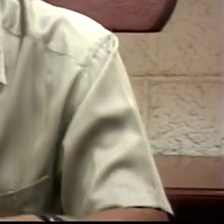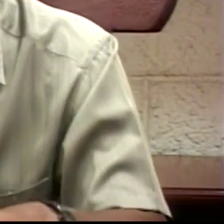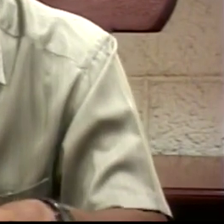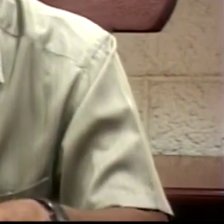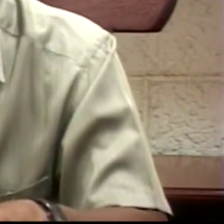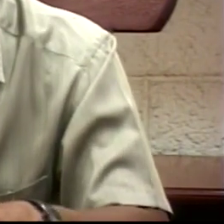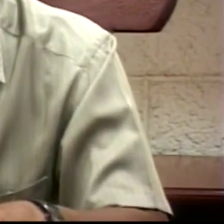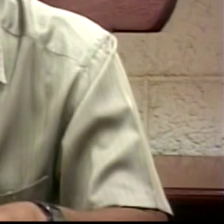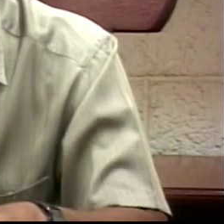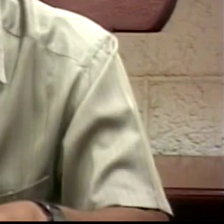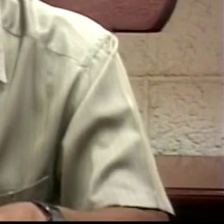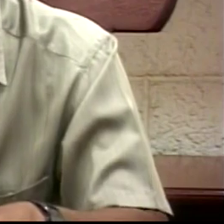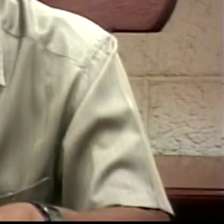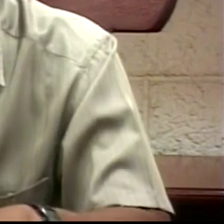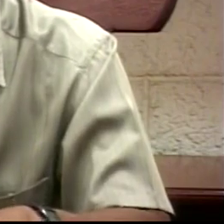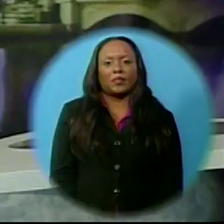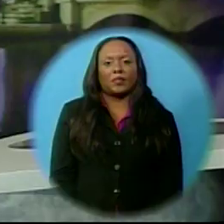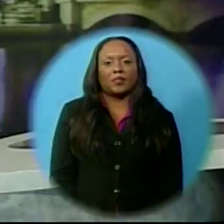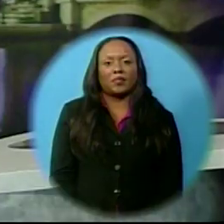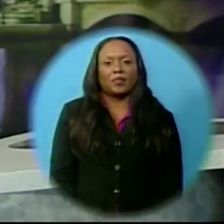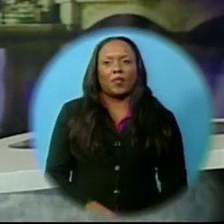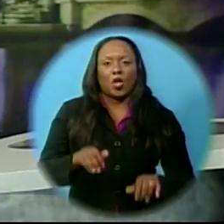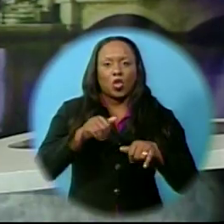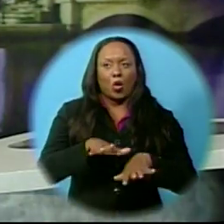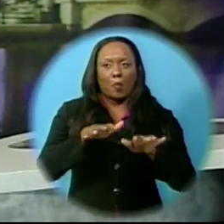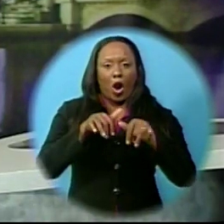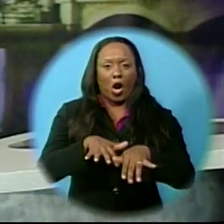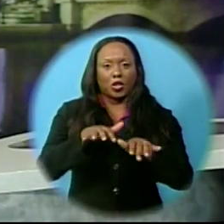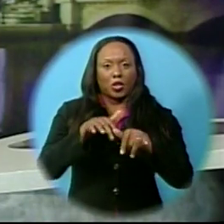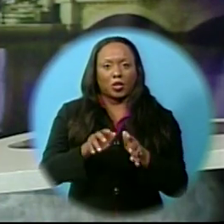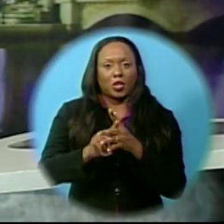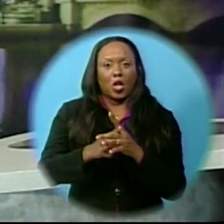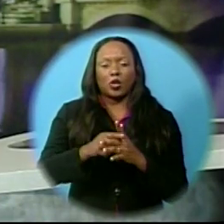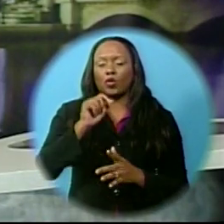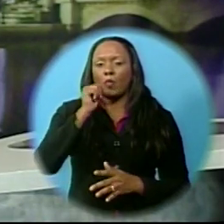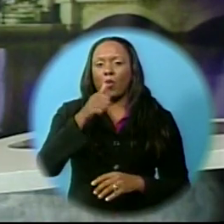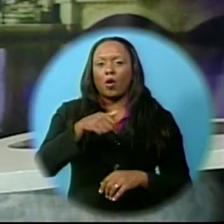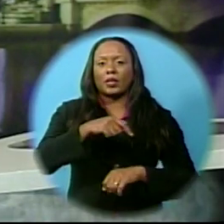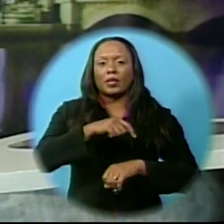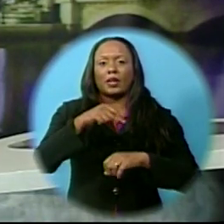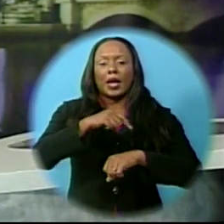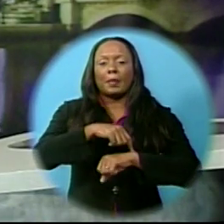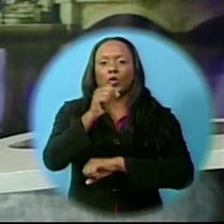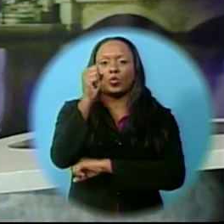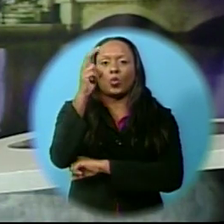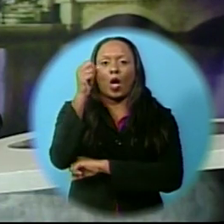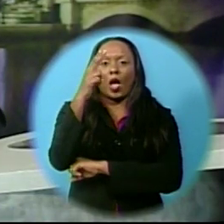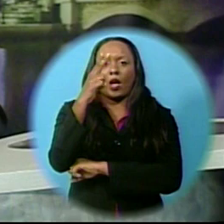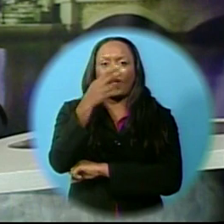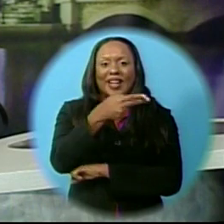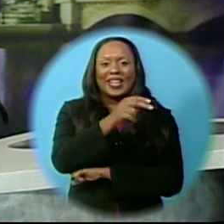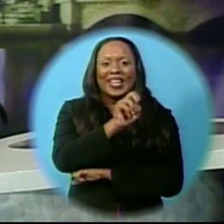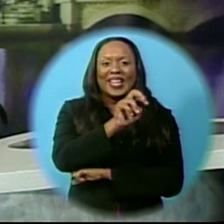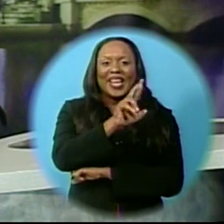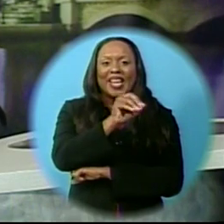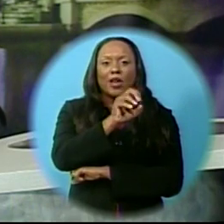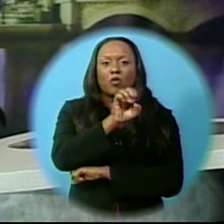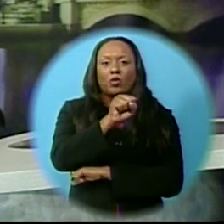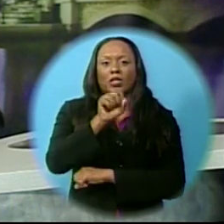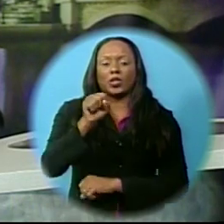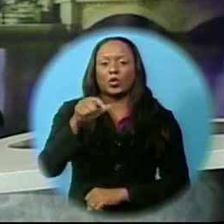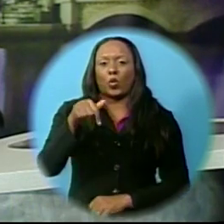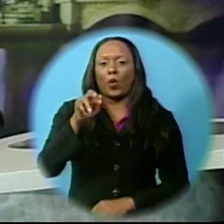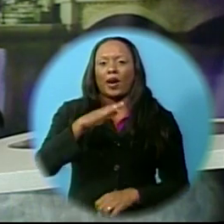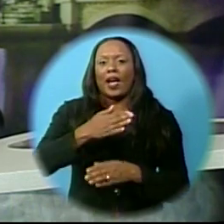the party needs to do this. Well, the march starts at noon at Hero Square and ends at the traffic lights near government